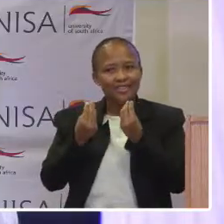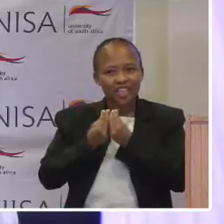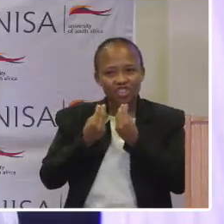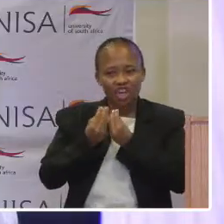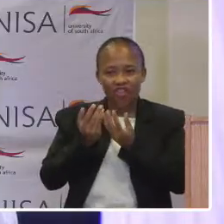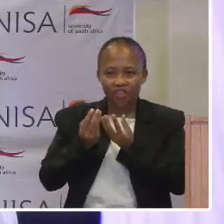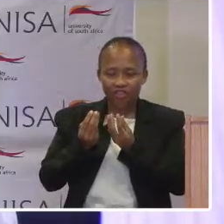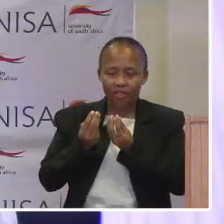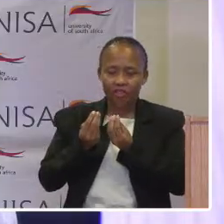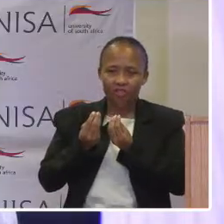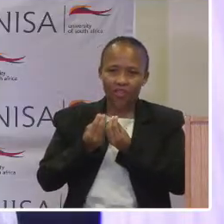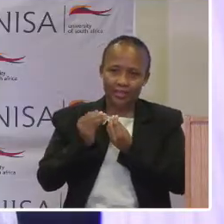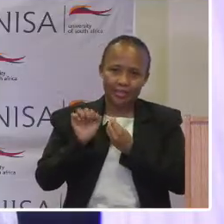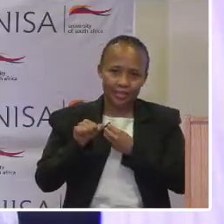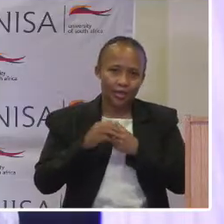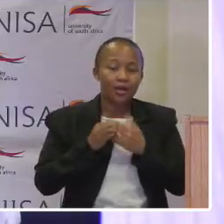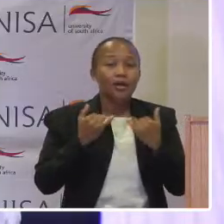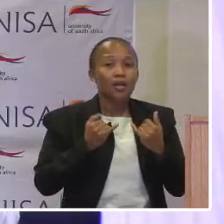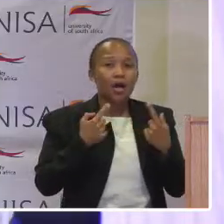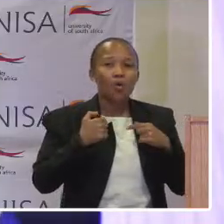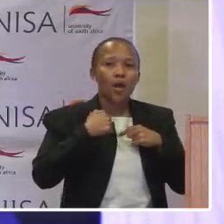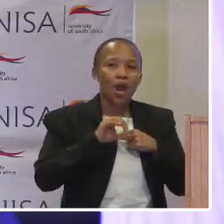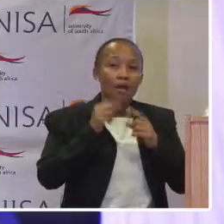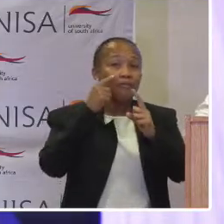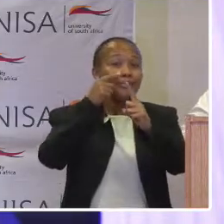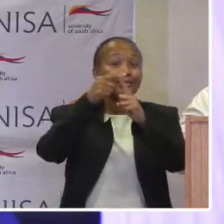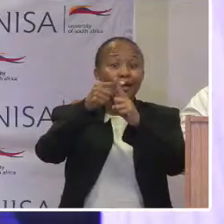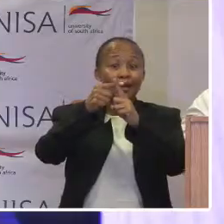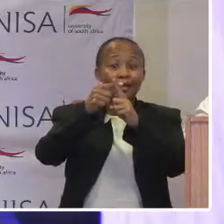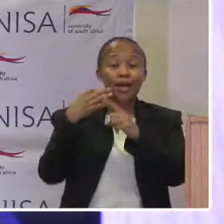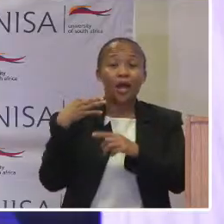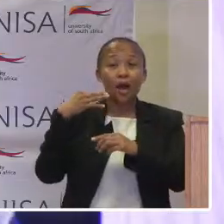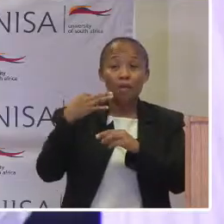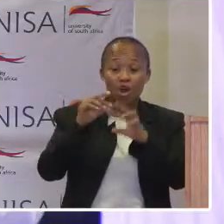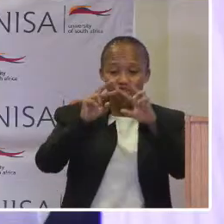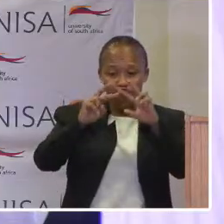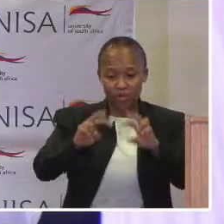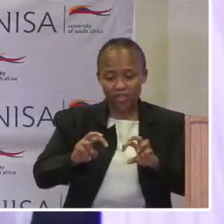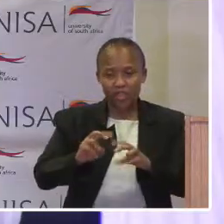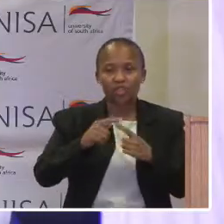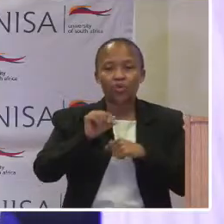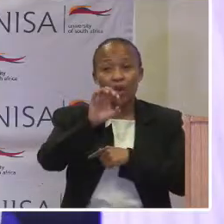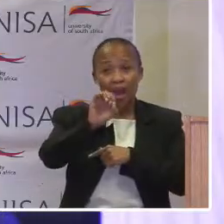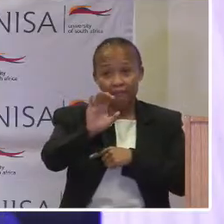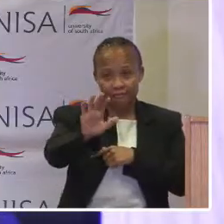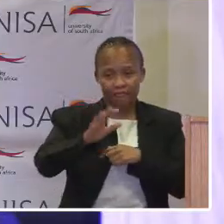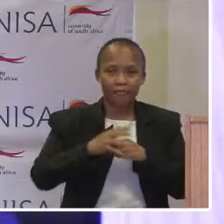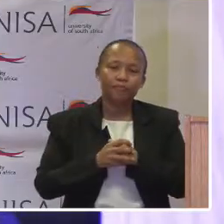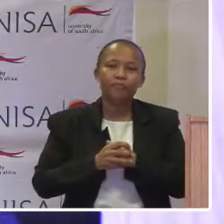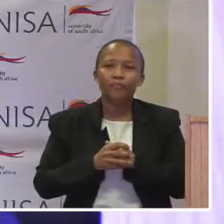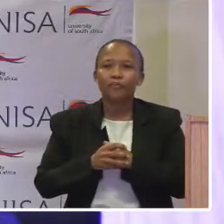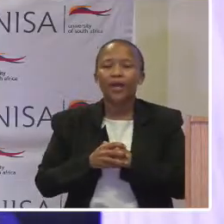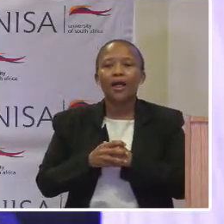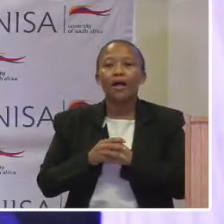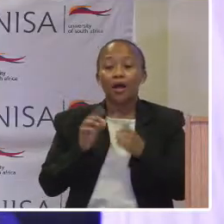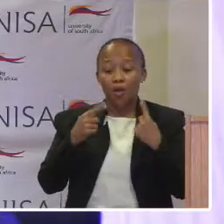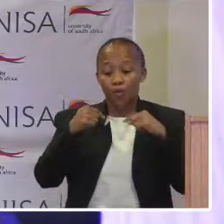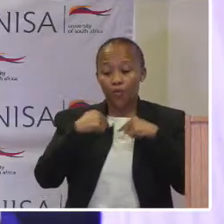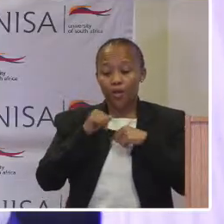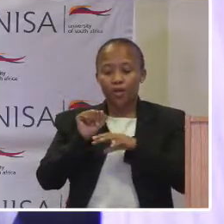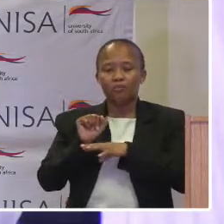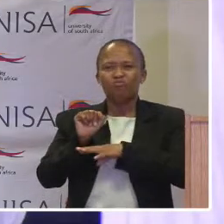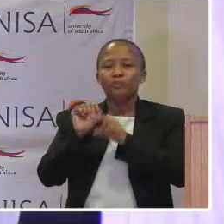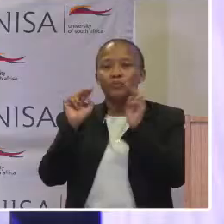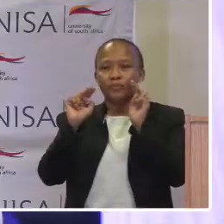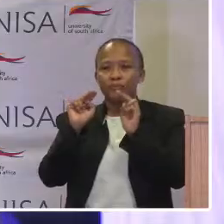We need to conduct targeted and applied research specifically to things that make sense for us as an institution,